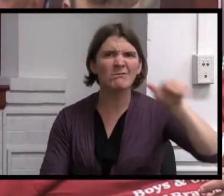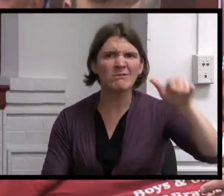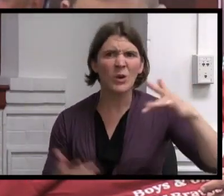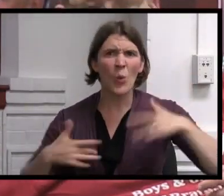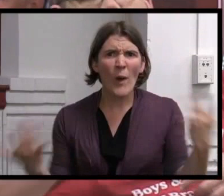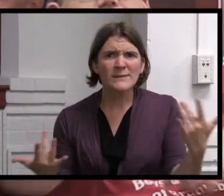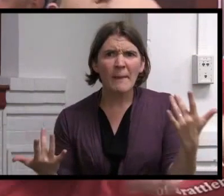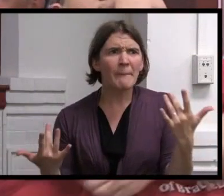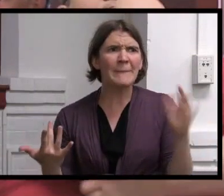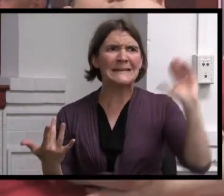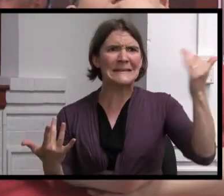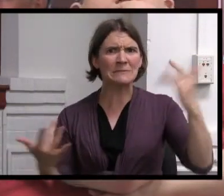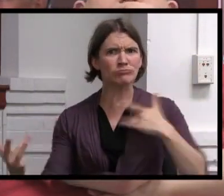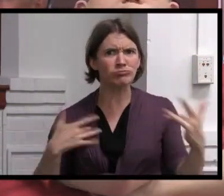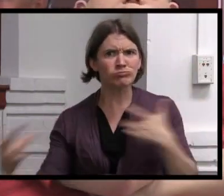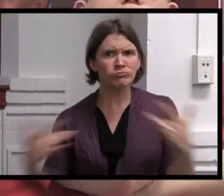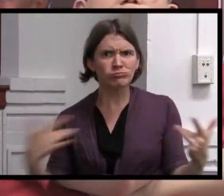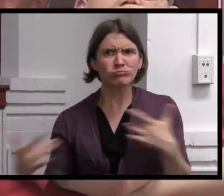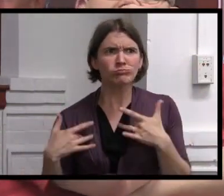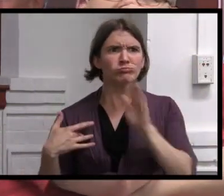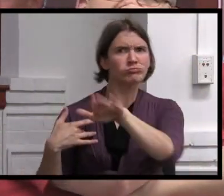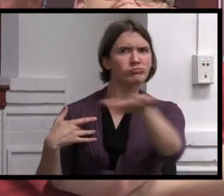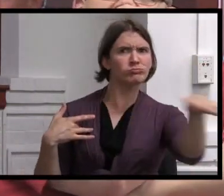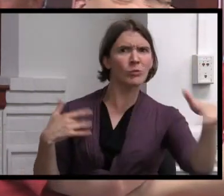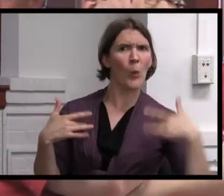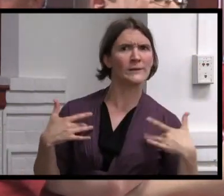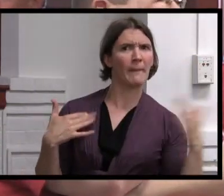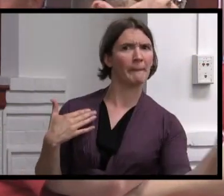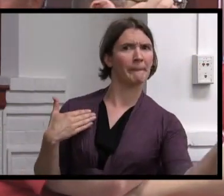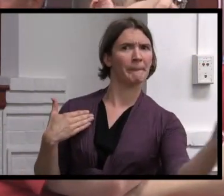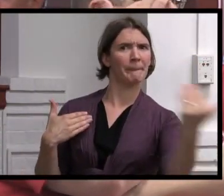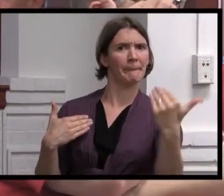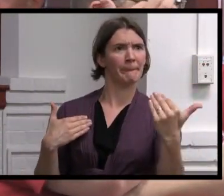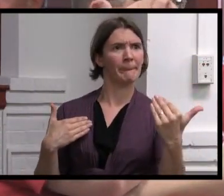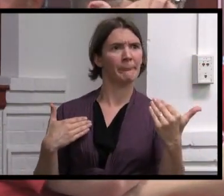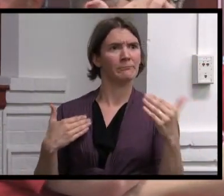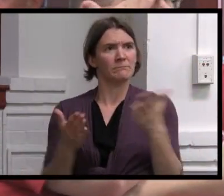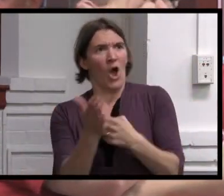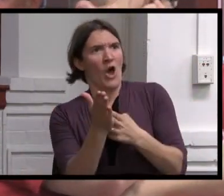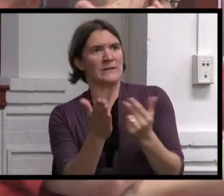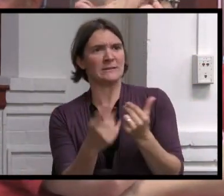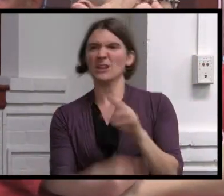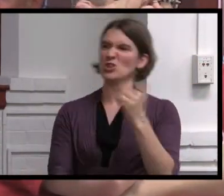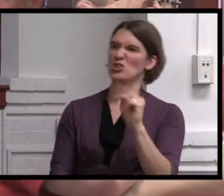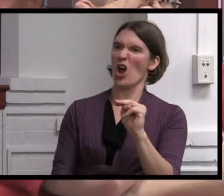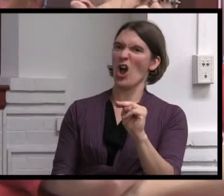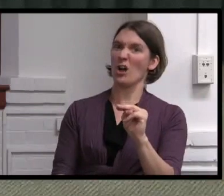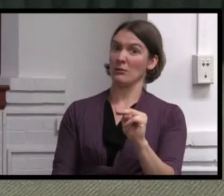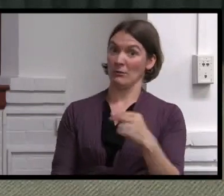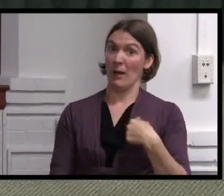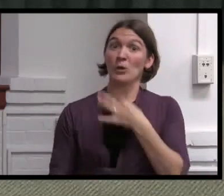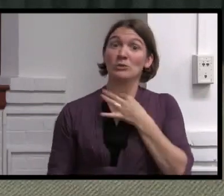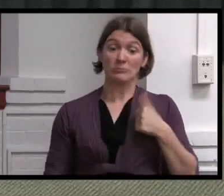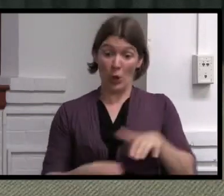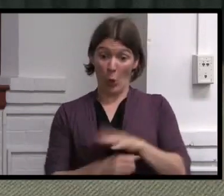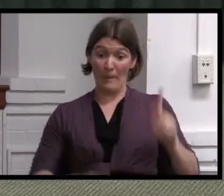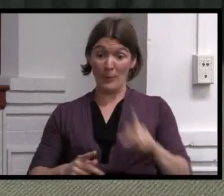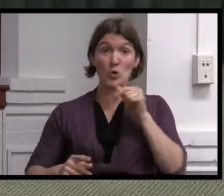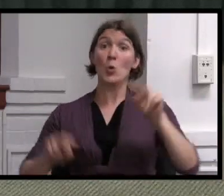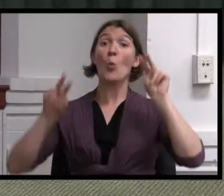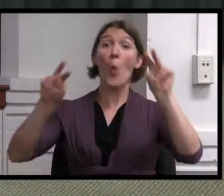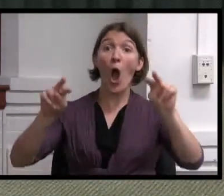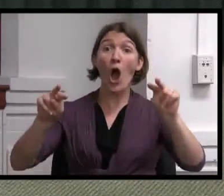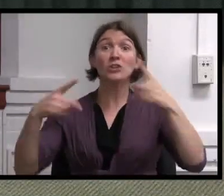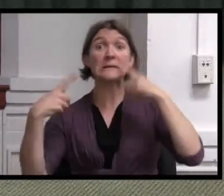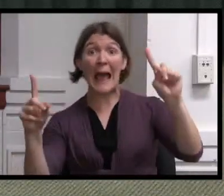being concerned at this point and keeping your ears open and knowing something's on the horizon would be great. Well, I'm just wondering what the local people can do who are watching, or